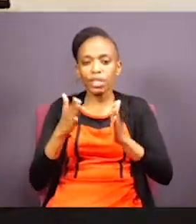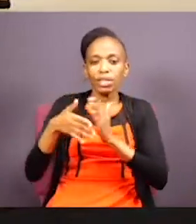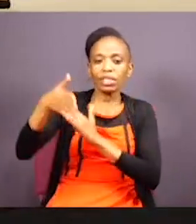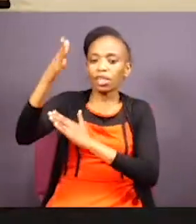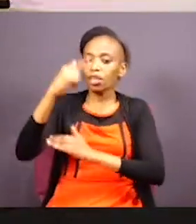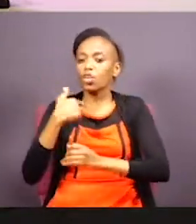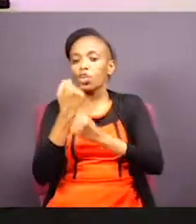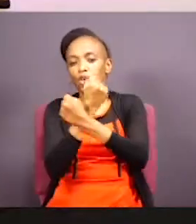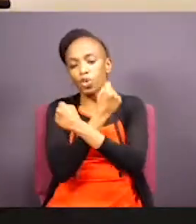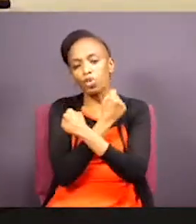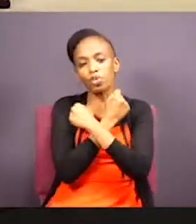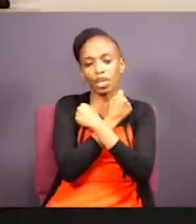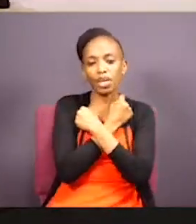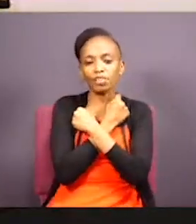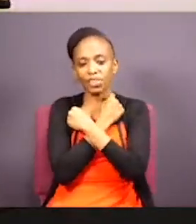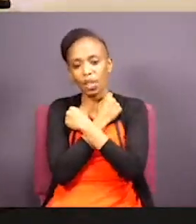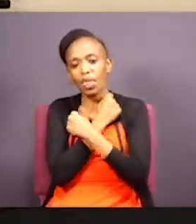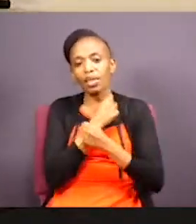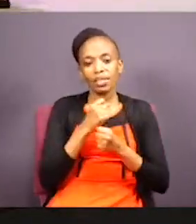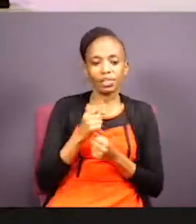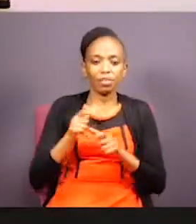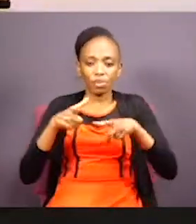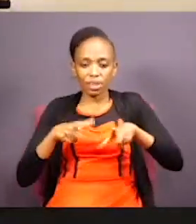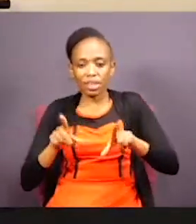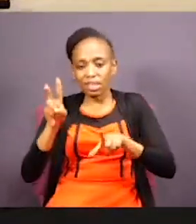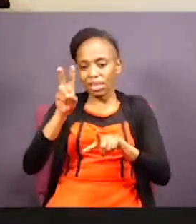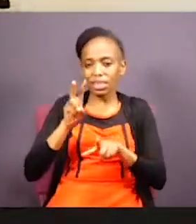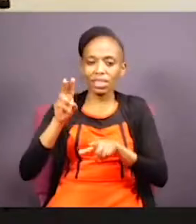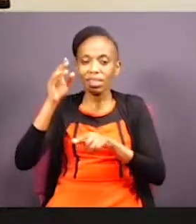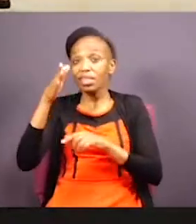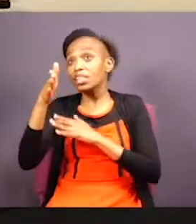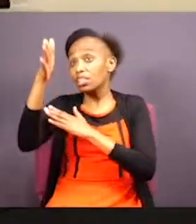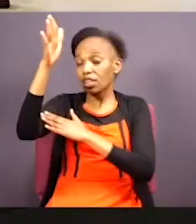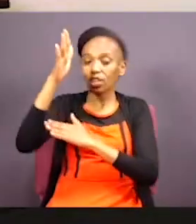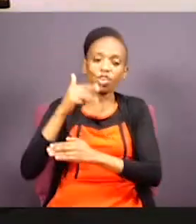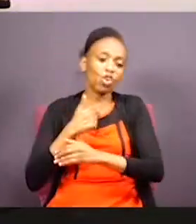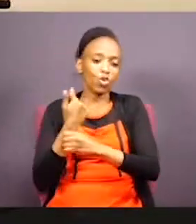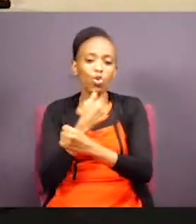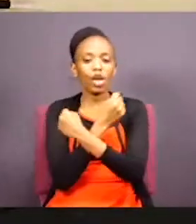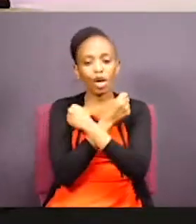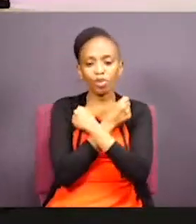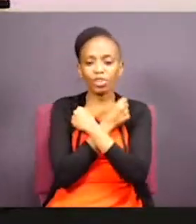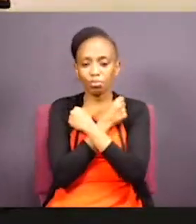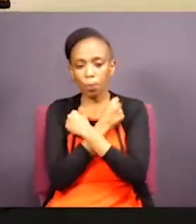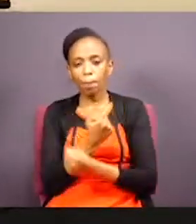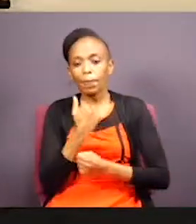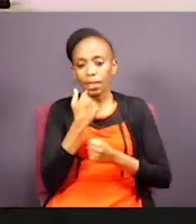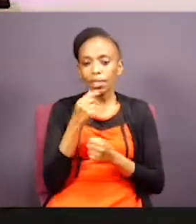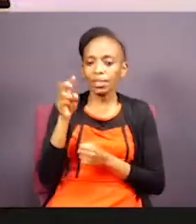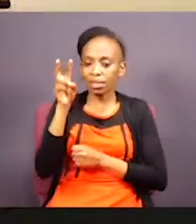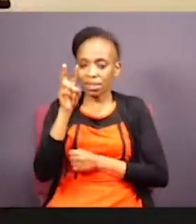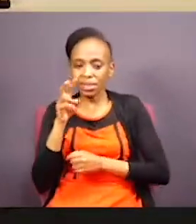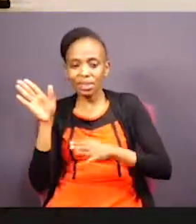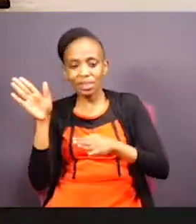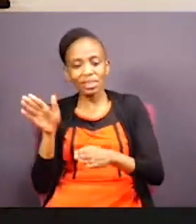He is a God who loves. Let them see. He is a God who loves. Everybody see.